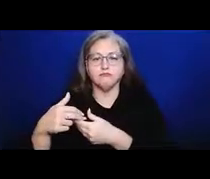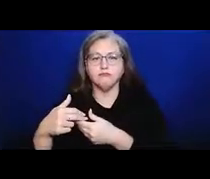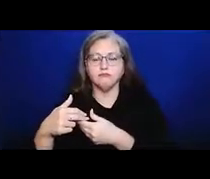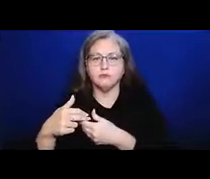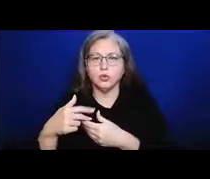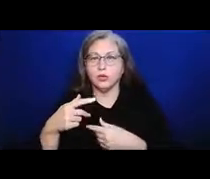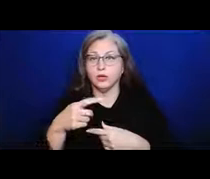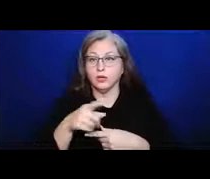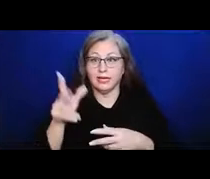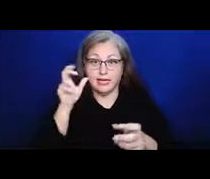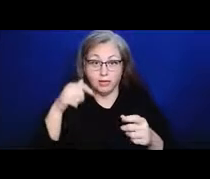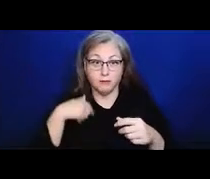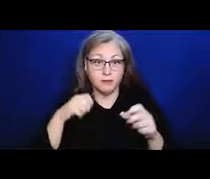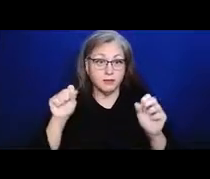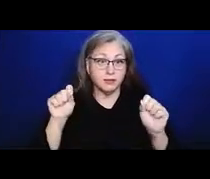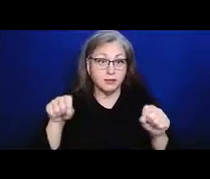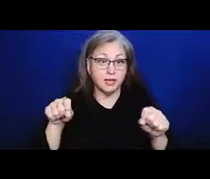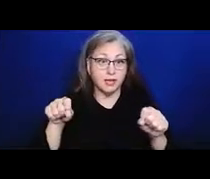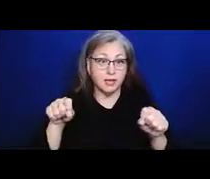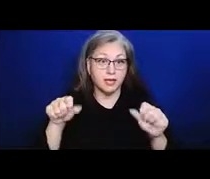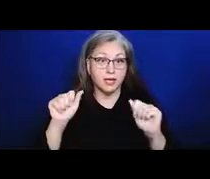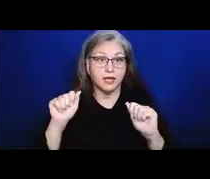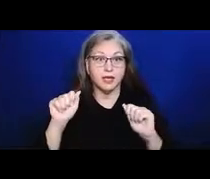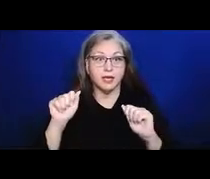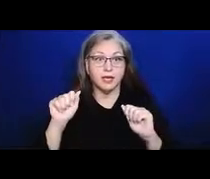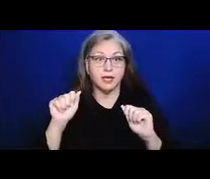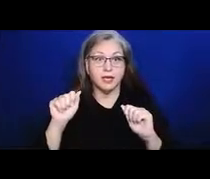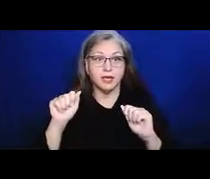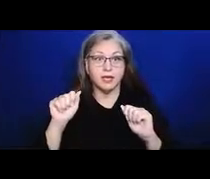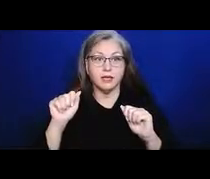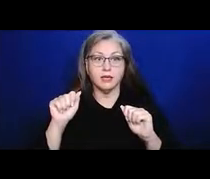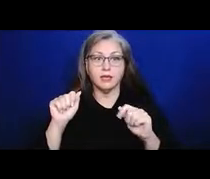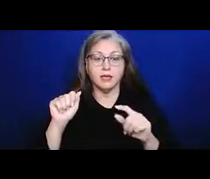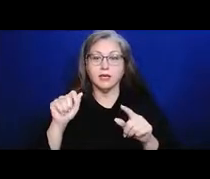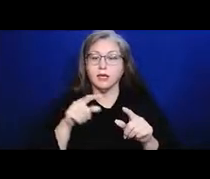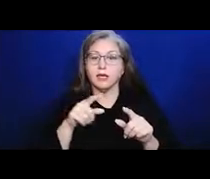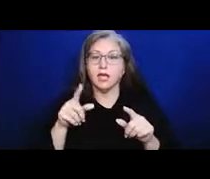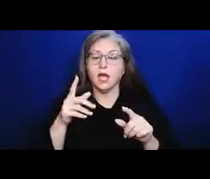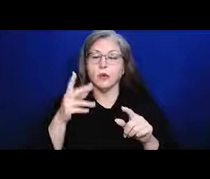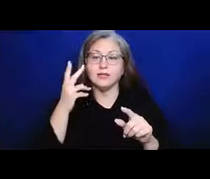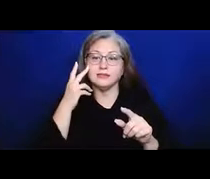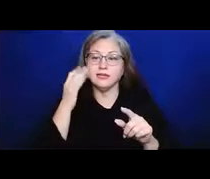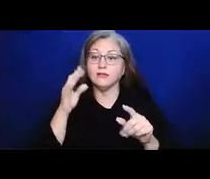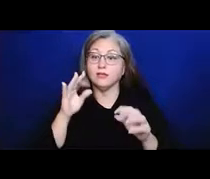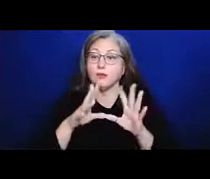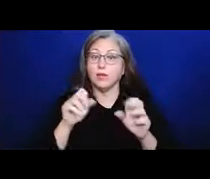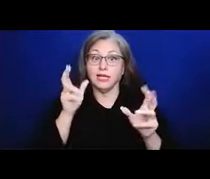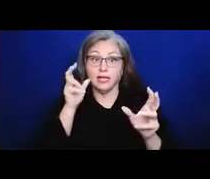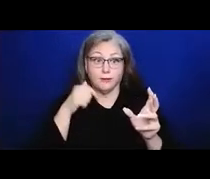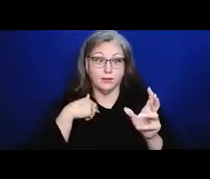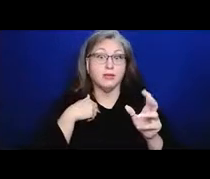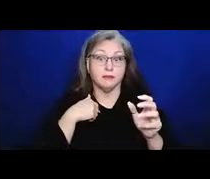all hear me? I'll just see if the interpreter can hear me. Okay, you can hear